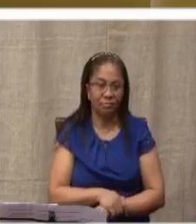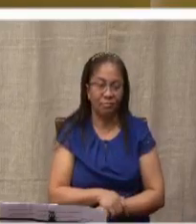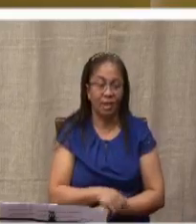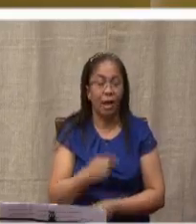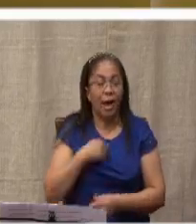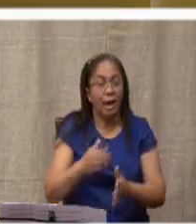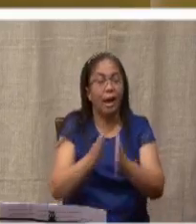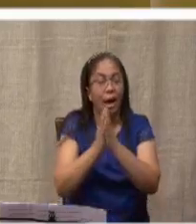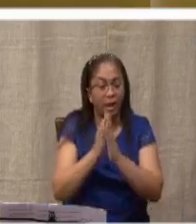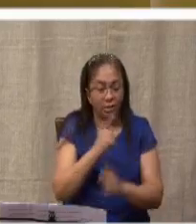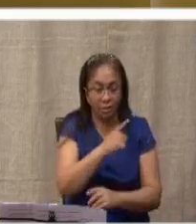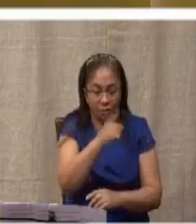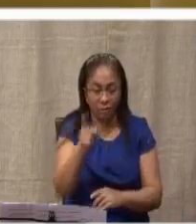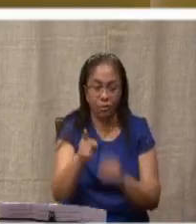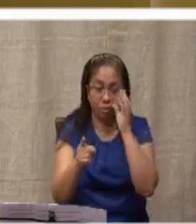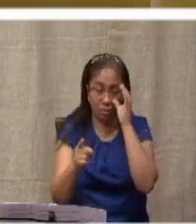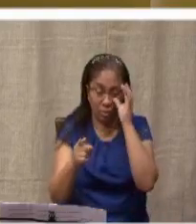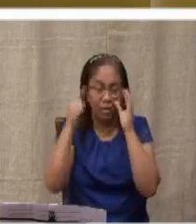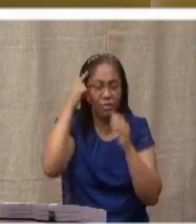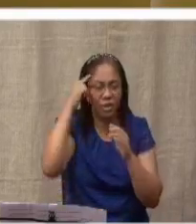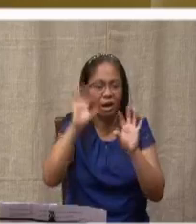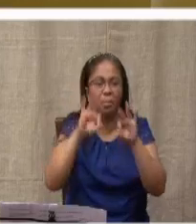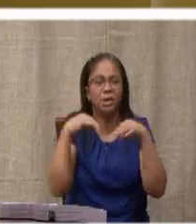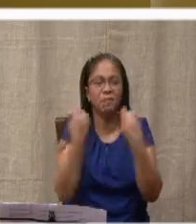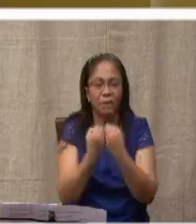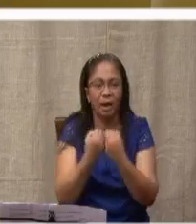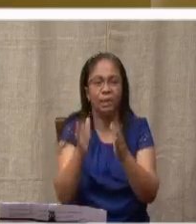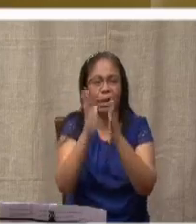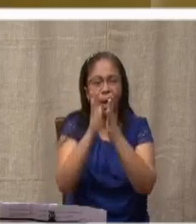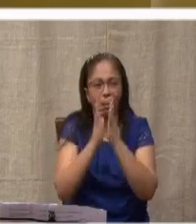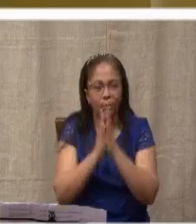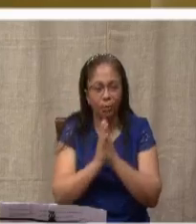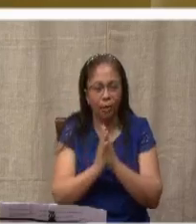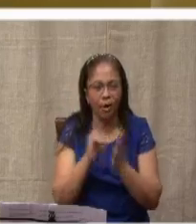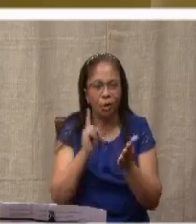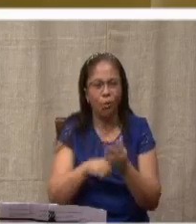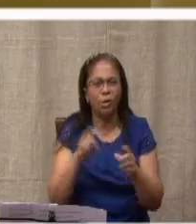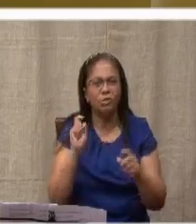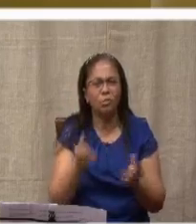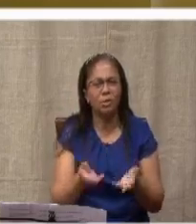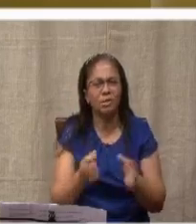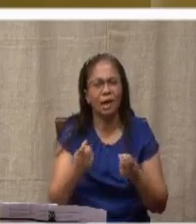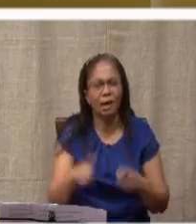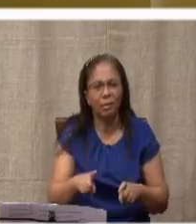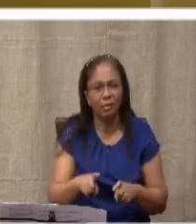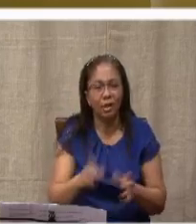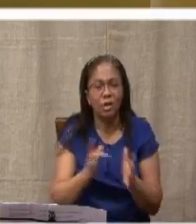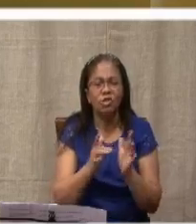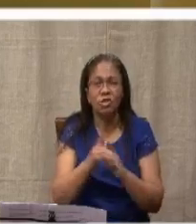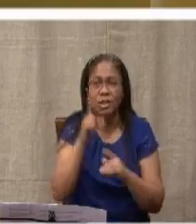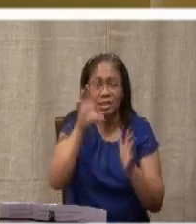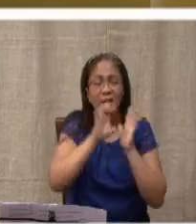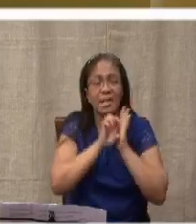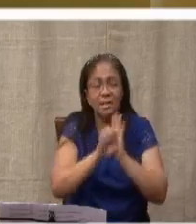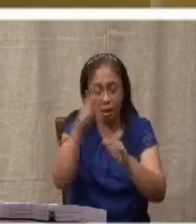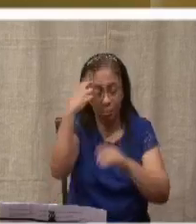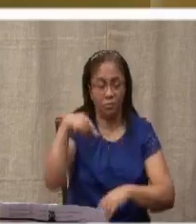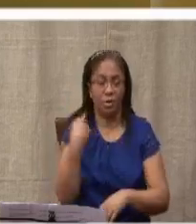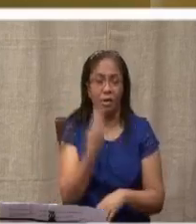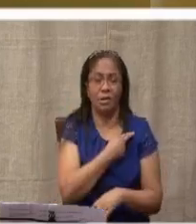consider your family and prayer and and what is supposed to happen here jesus is a model for us